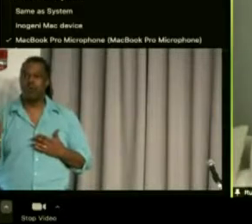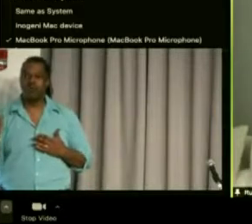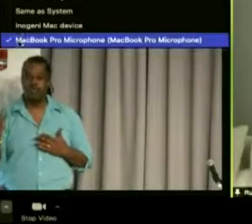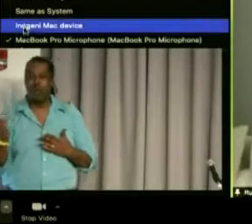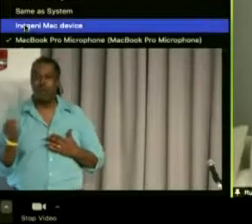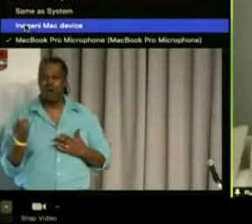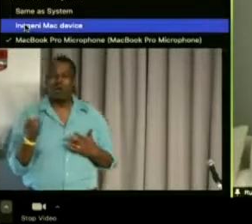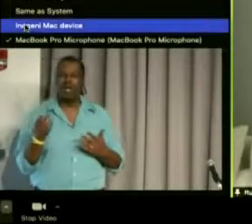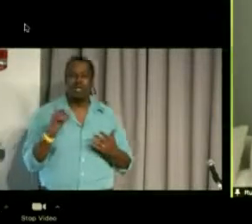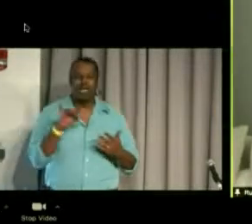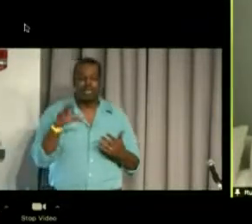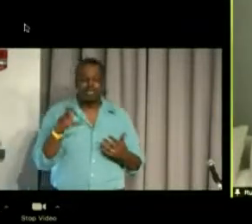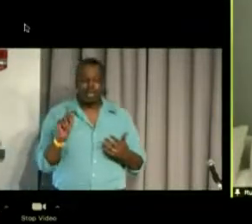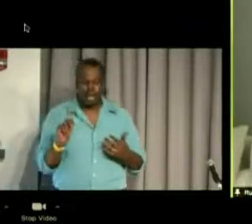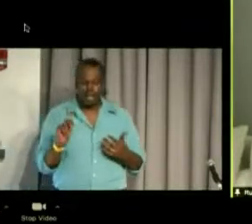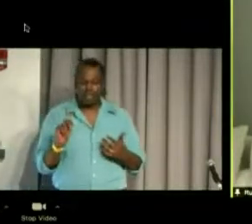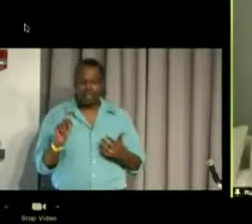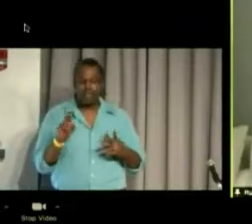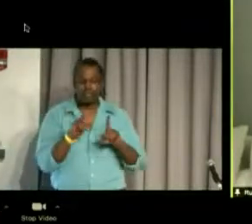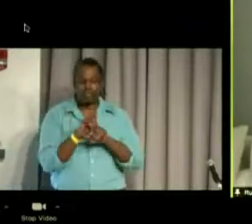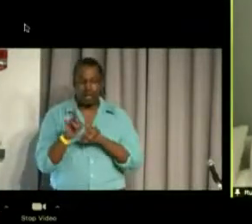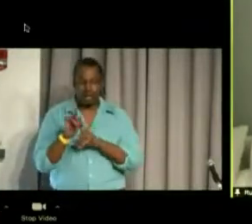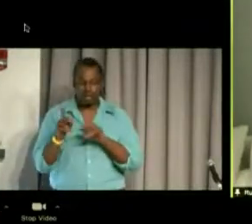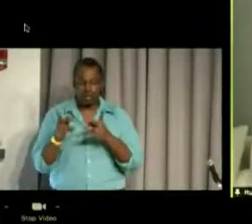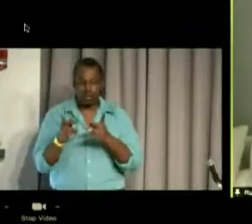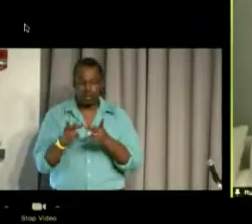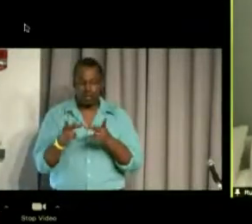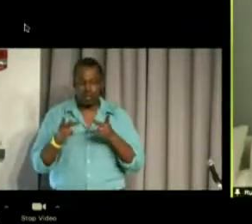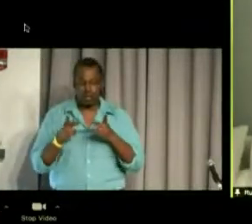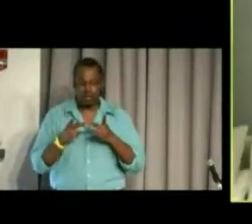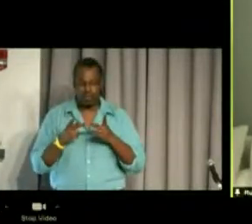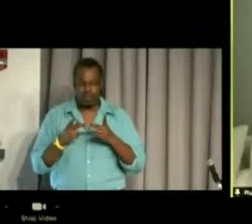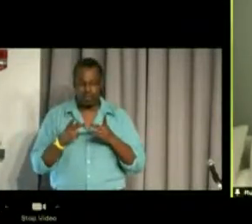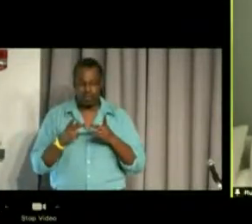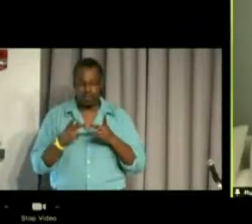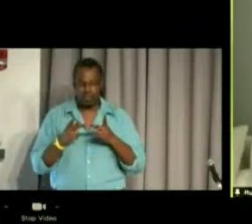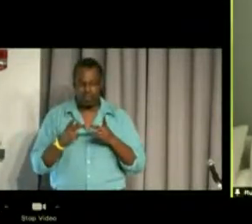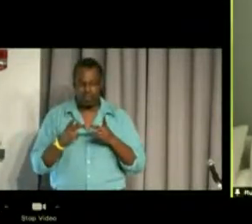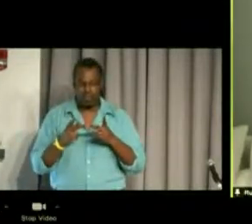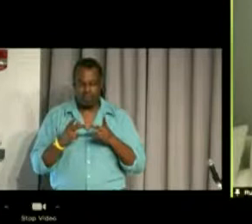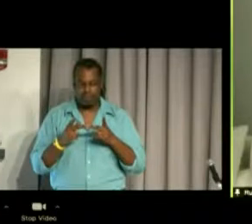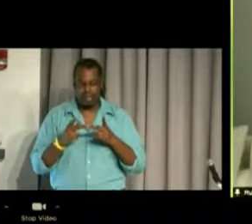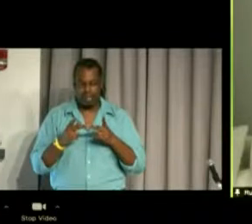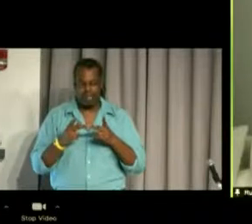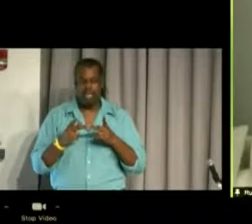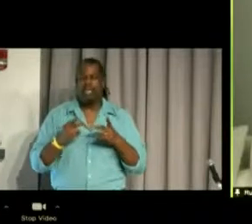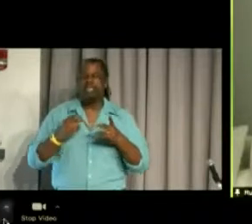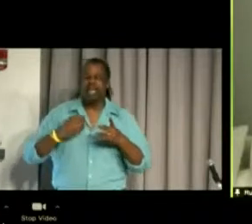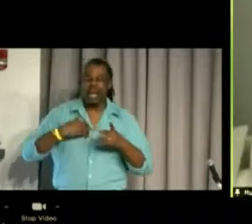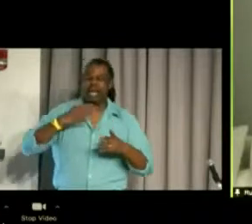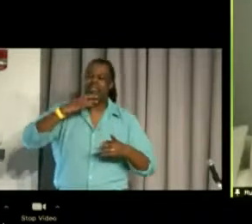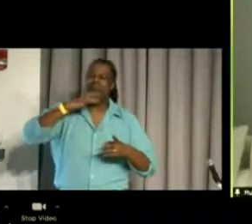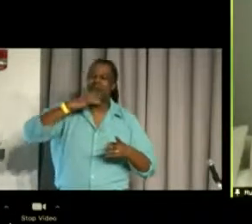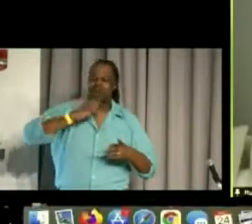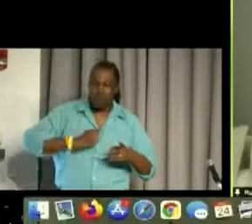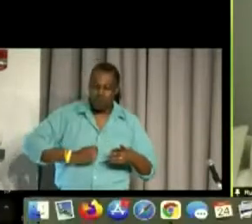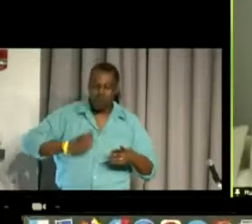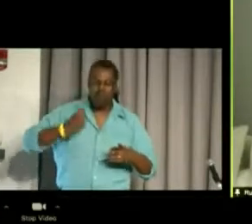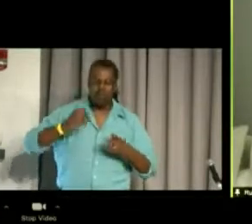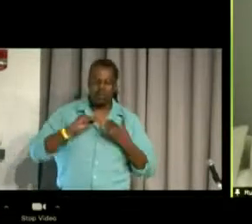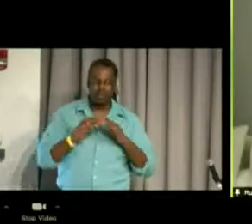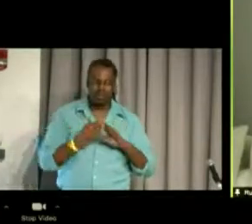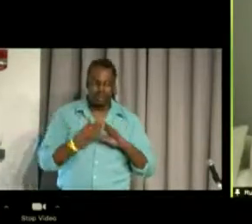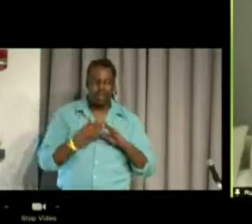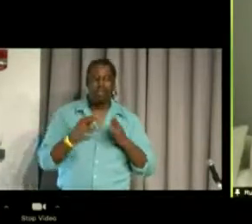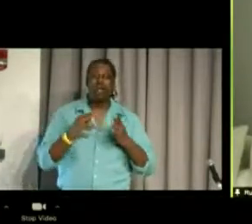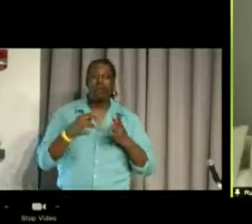have, Jackson is also a place with a growing, it's an aging community, meaning that we have a